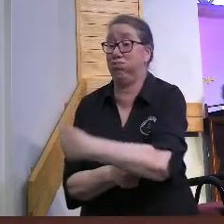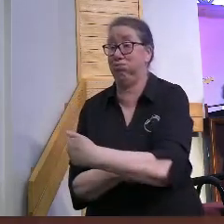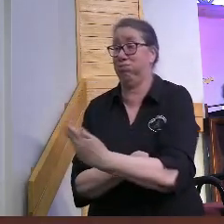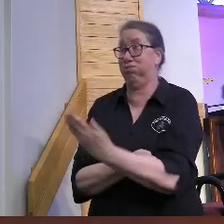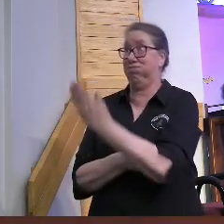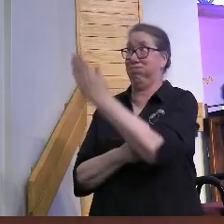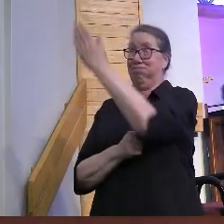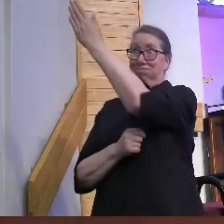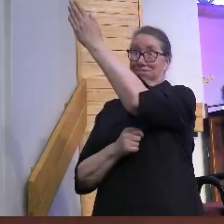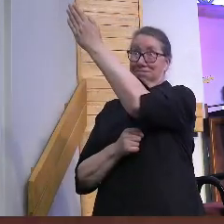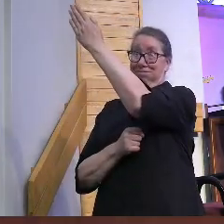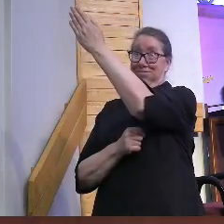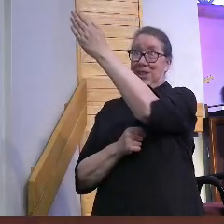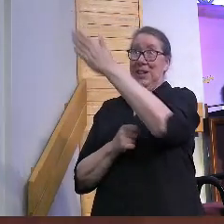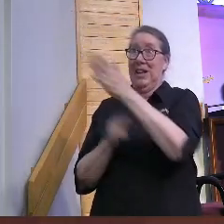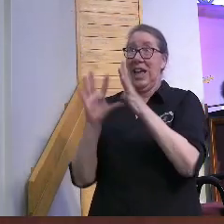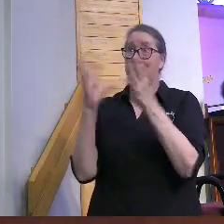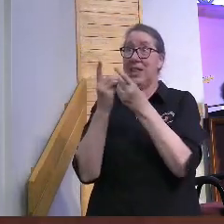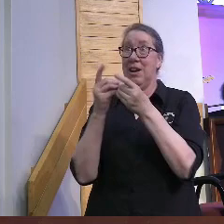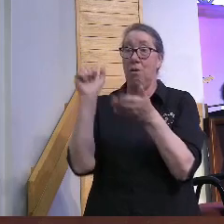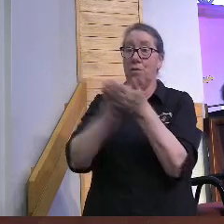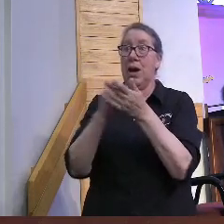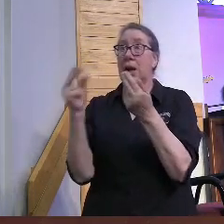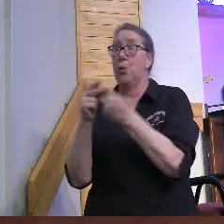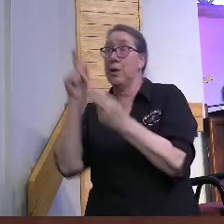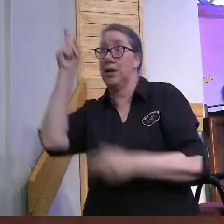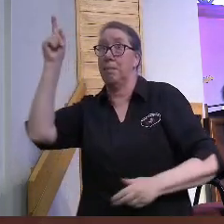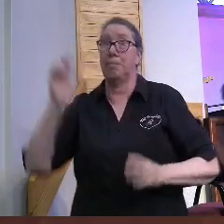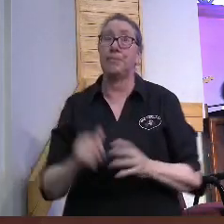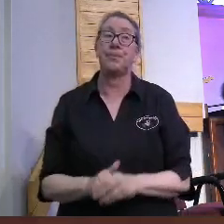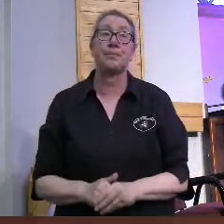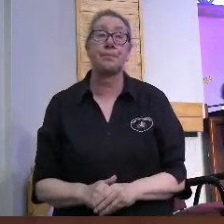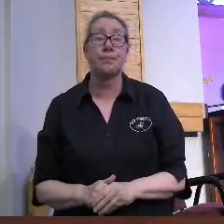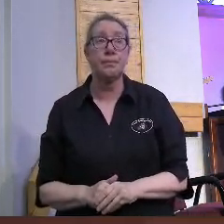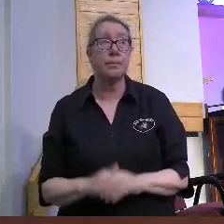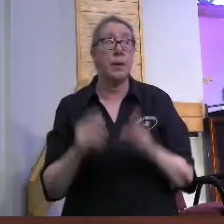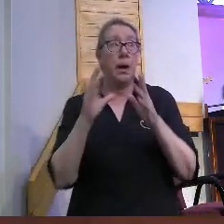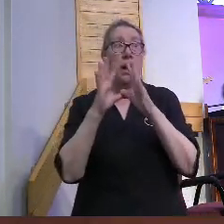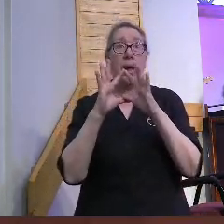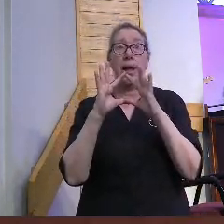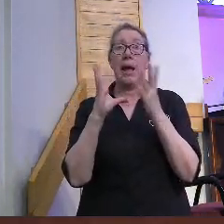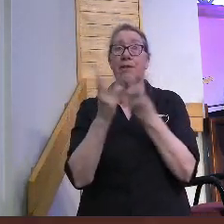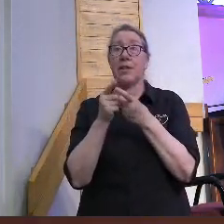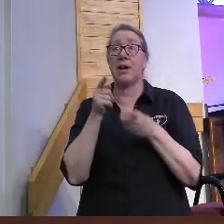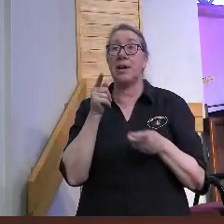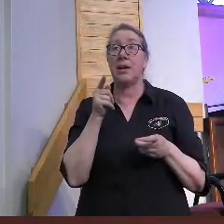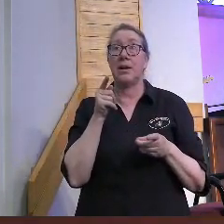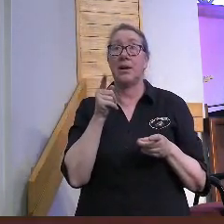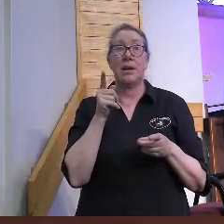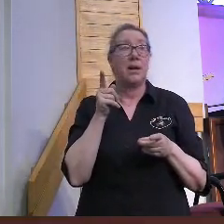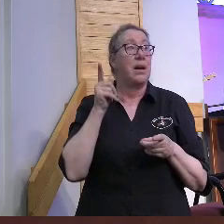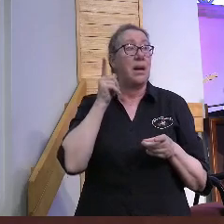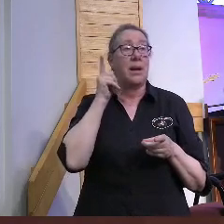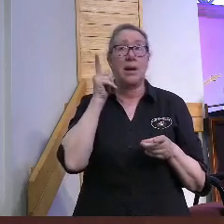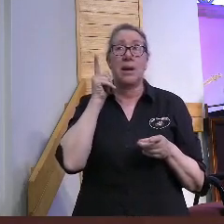right with God. You see, the enemy comes to seek, to kill, and destroy. And everything that he can't kill, he will